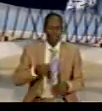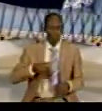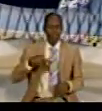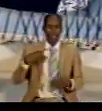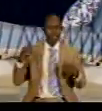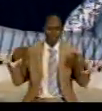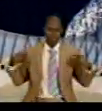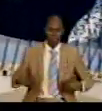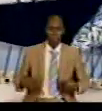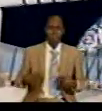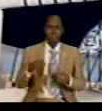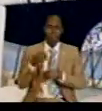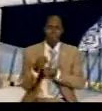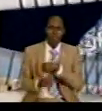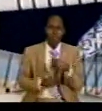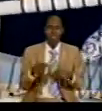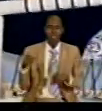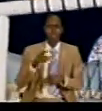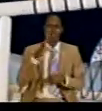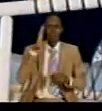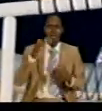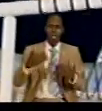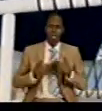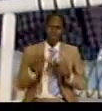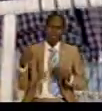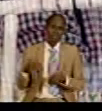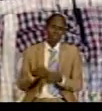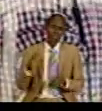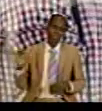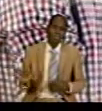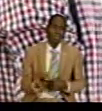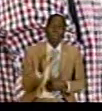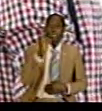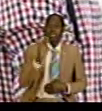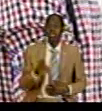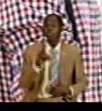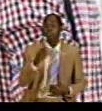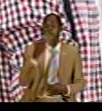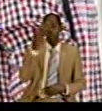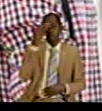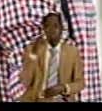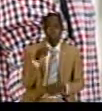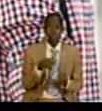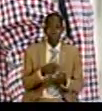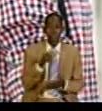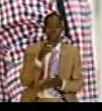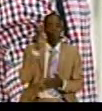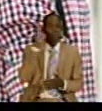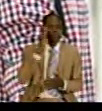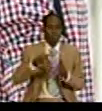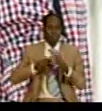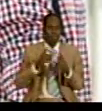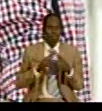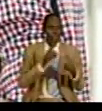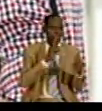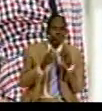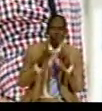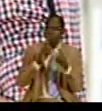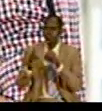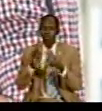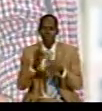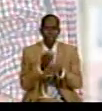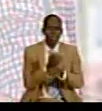the torment they will have in eternity. If you knew it, you will be talking to everybody. You'll not mind